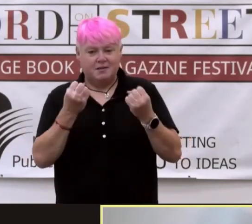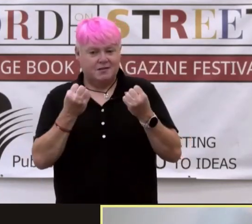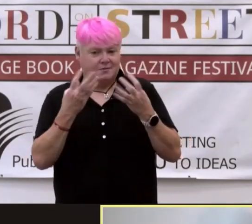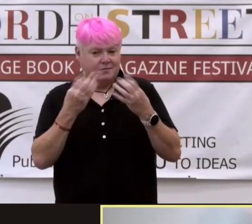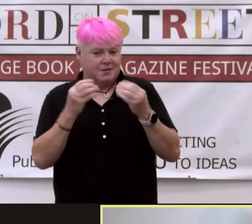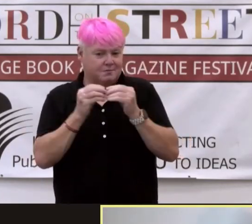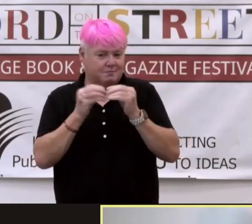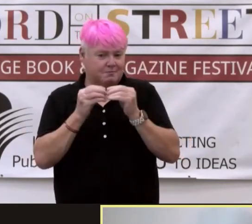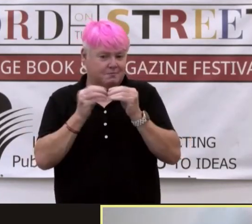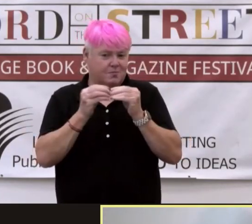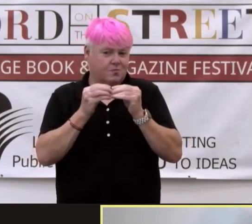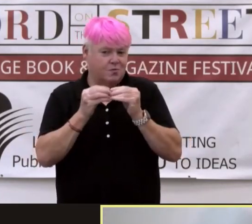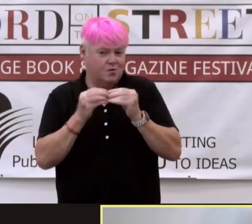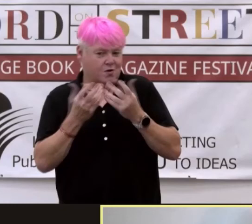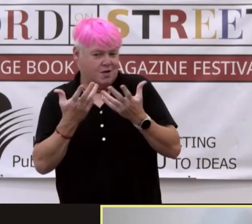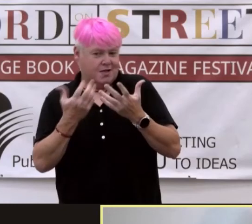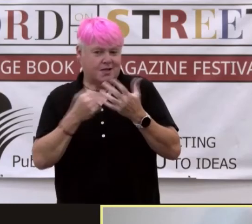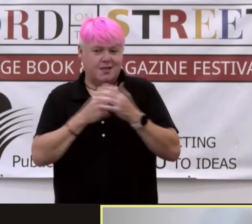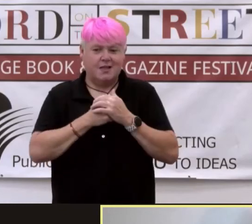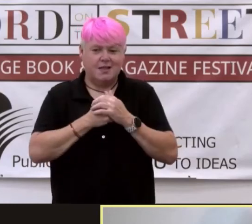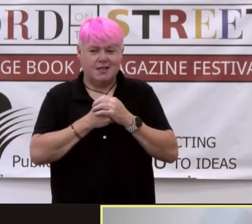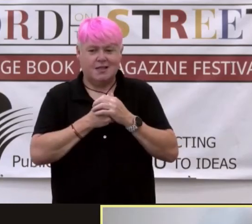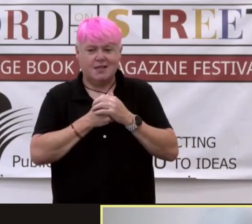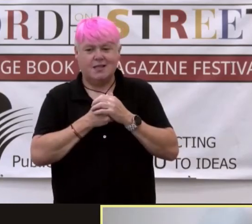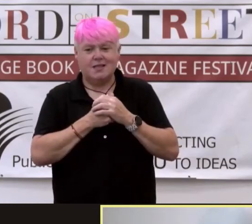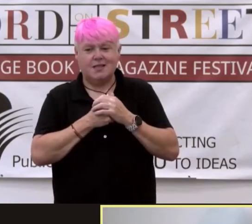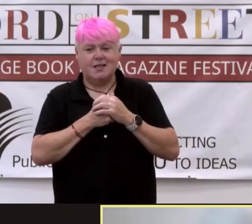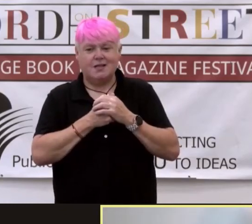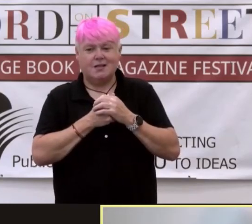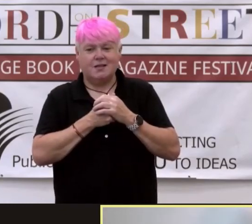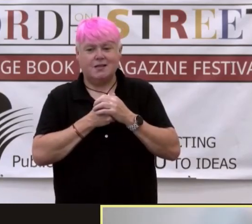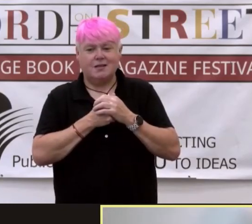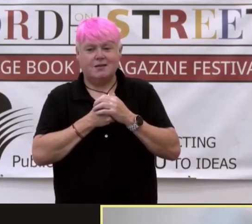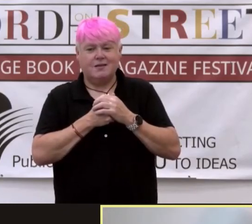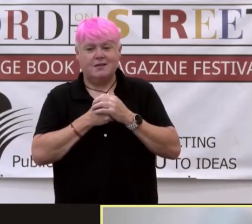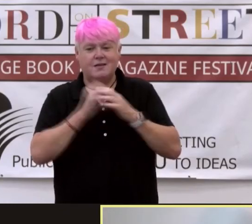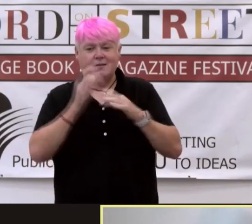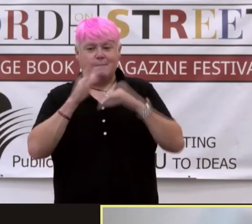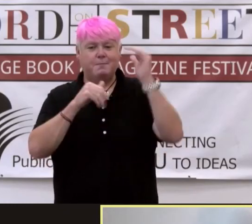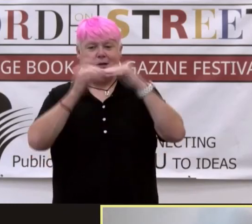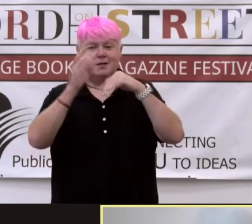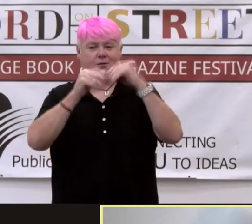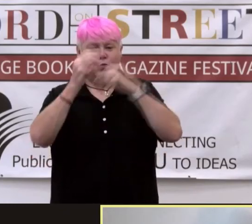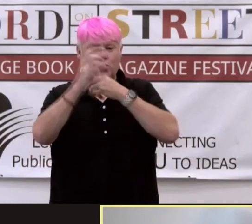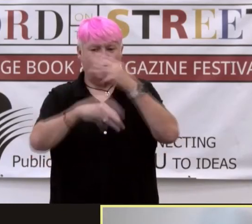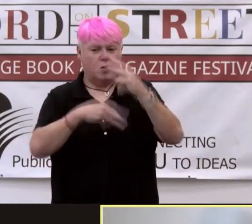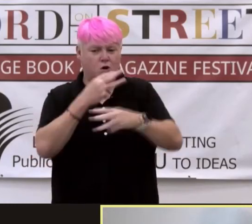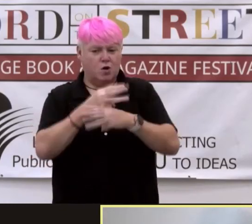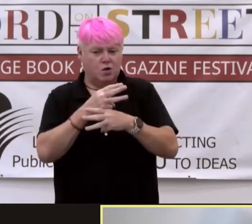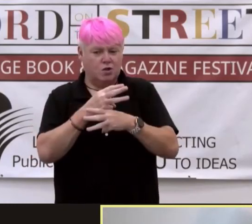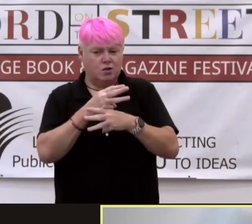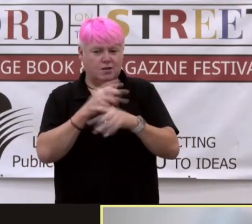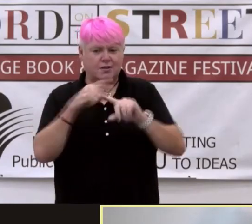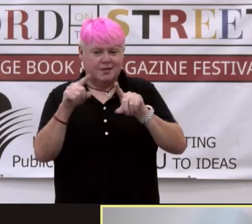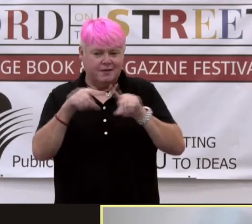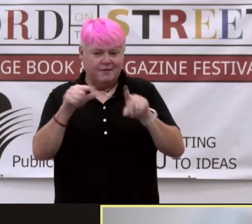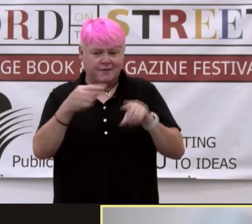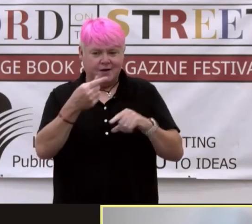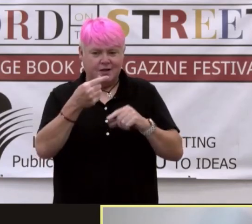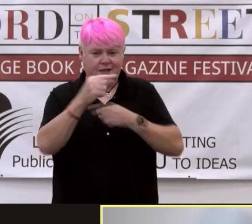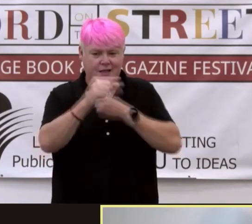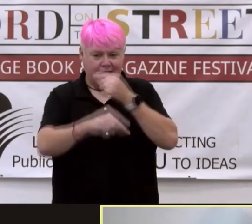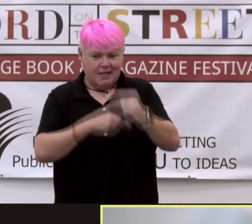to underserve the concept here, but it's like this incredibly built world in a different galaxy, in a different planet,